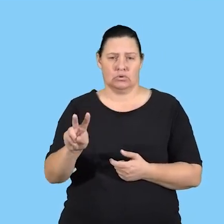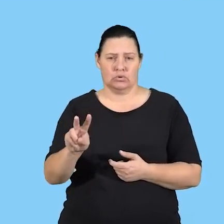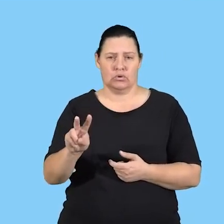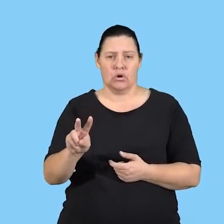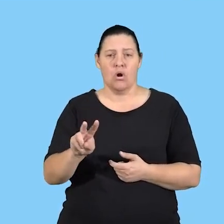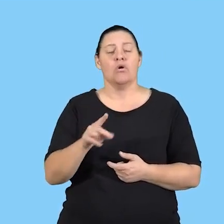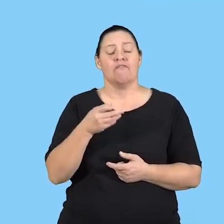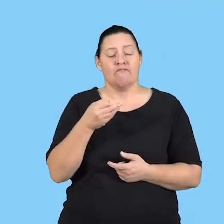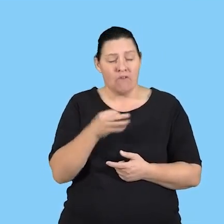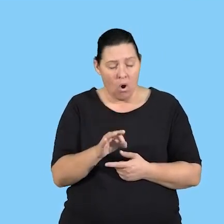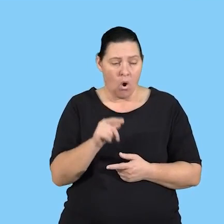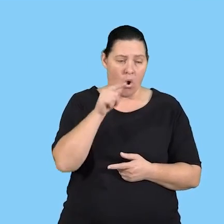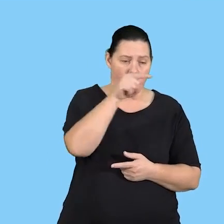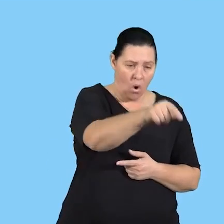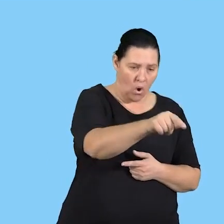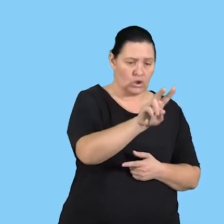2022 for